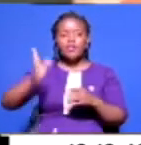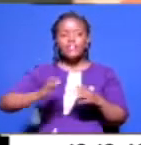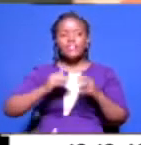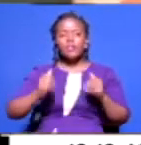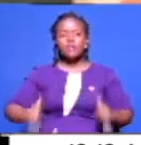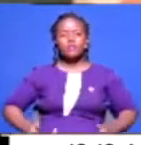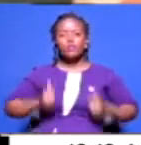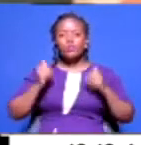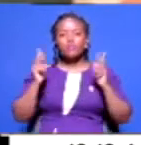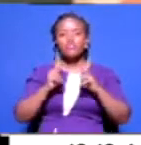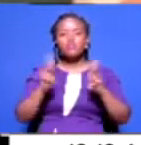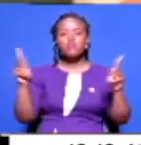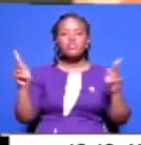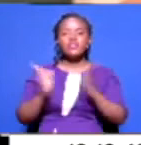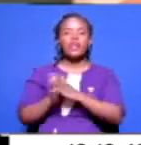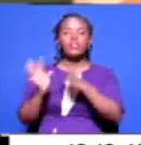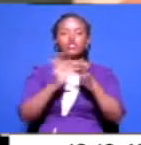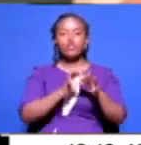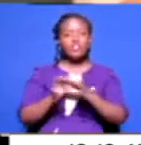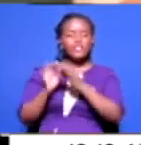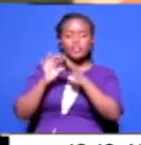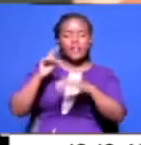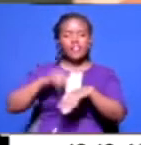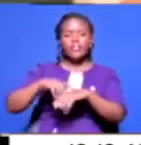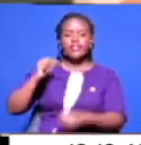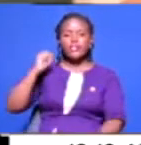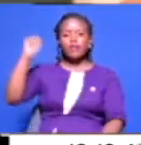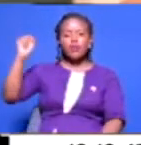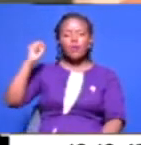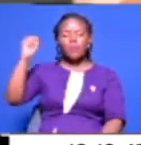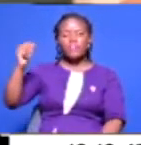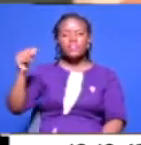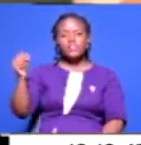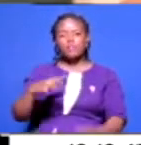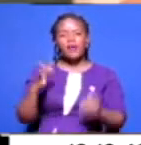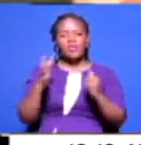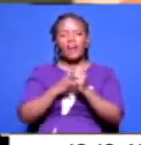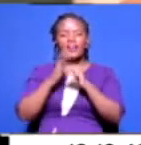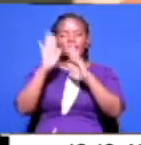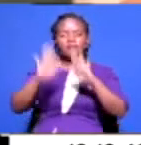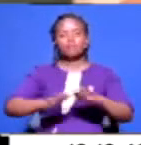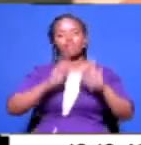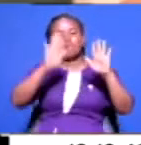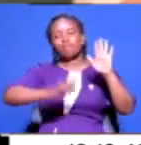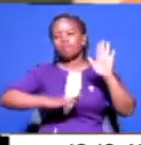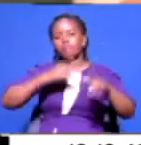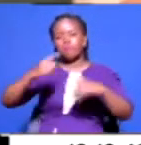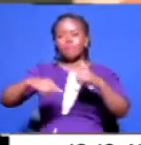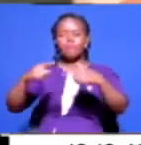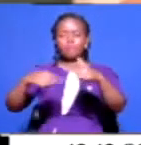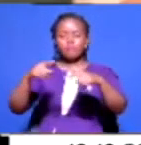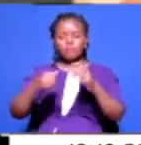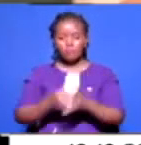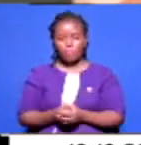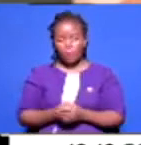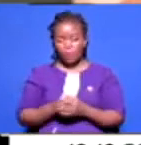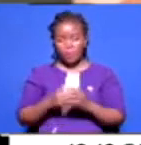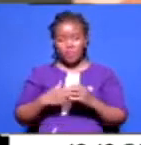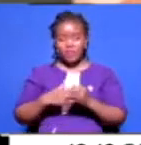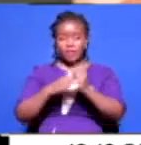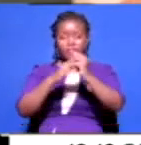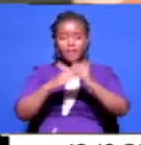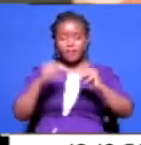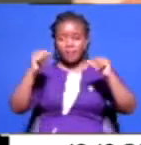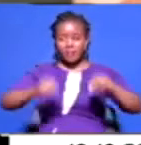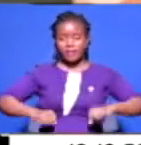huku siasa za uchaguzi mkuu wa mwezi Agosti zikipamba moto. Baraza hilo likiongozwa na mwenyekiti wake katika kaunti ya